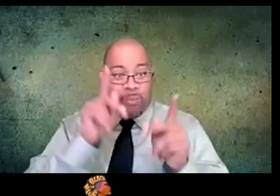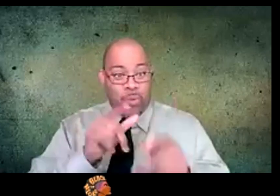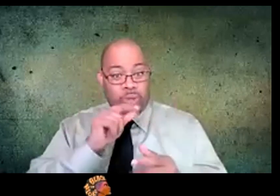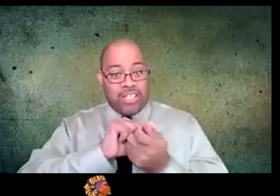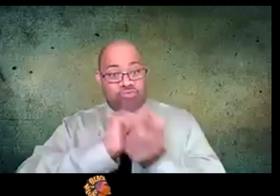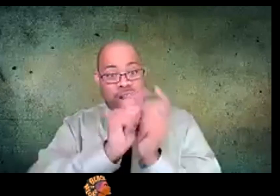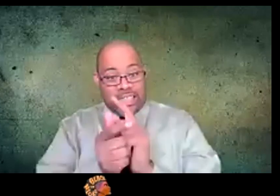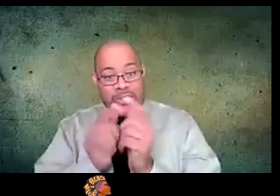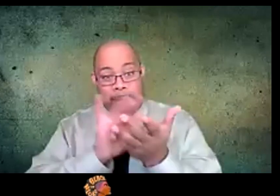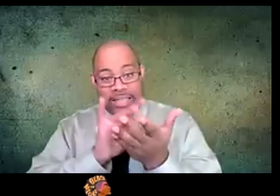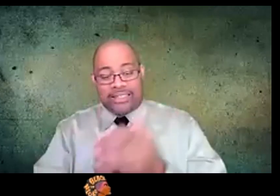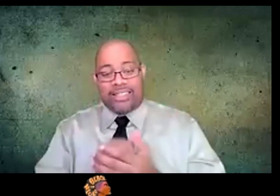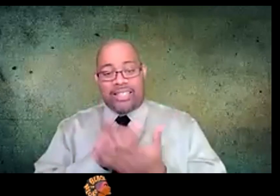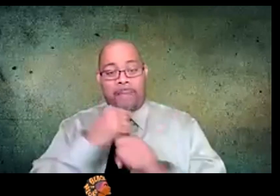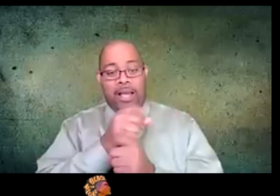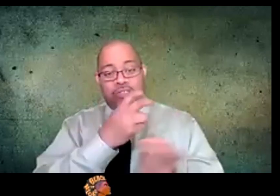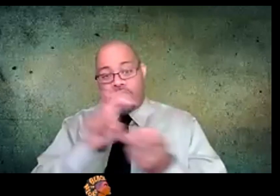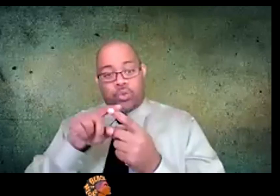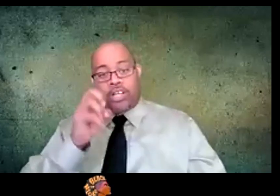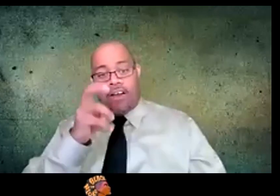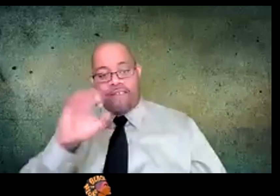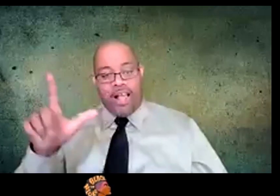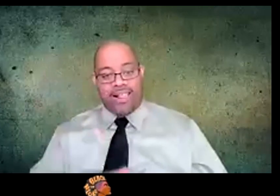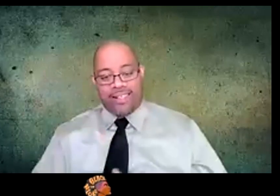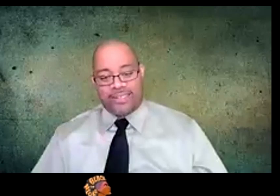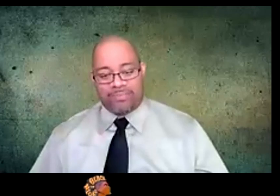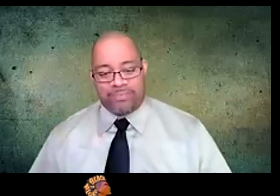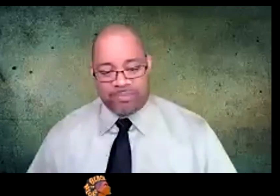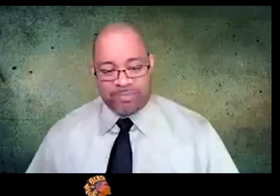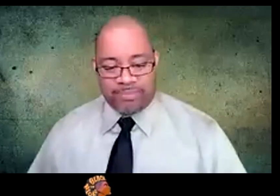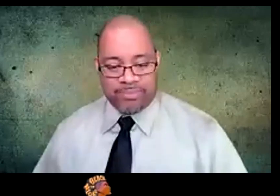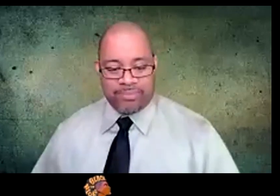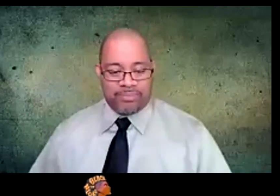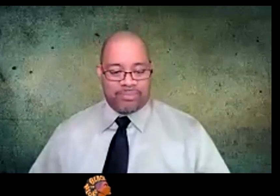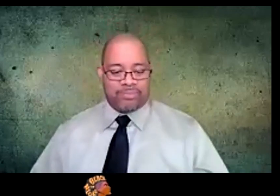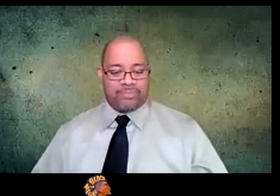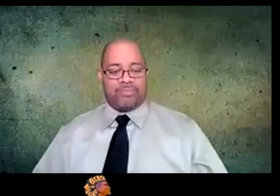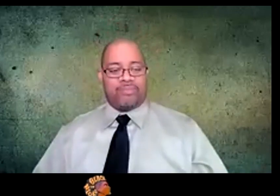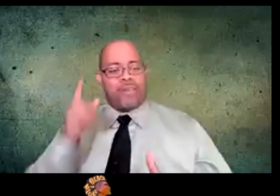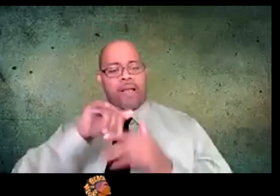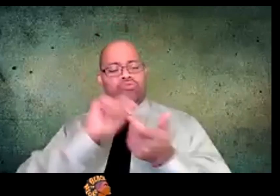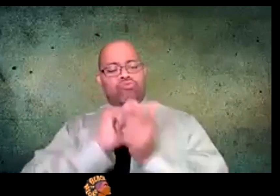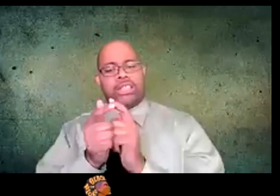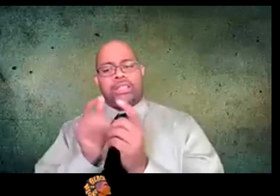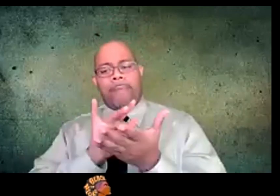medicine who has made the switch to Cerevel specifically? You know, I'm thinking about translational medicine.